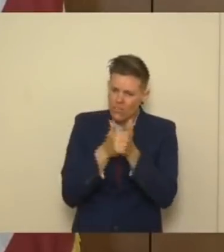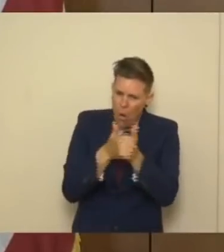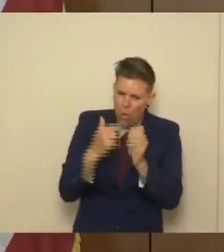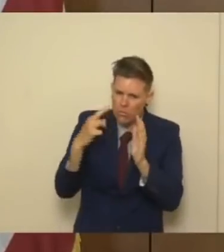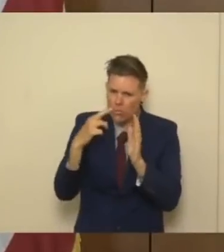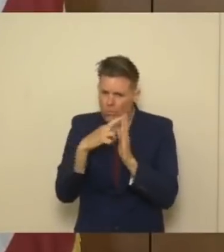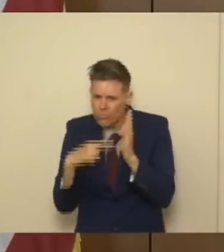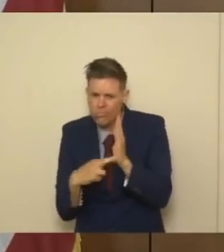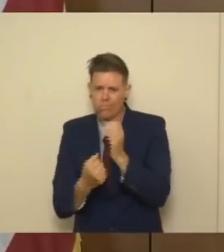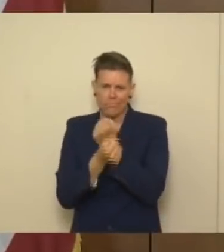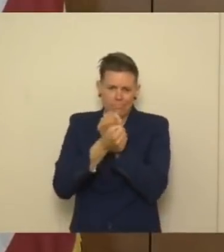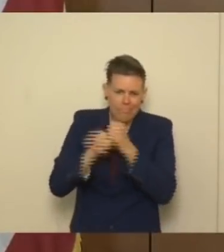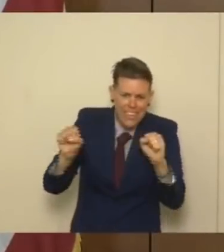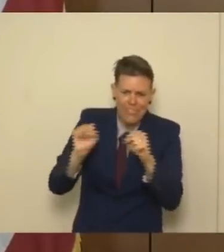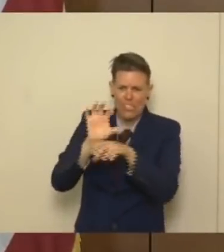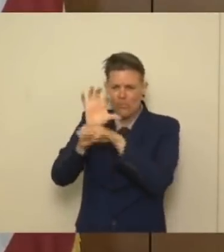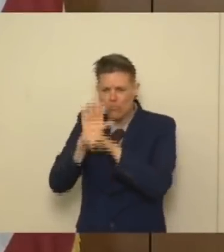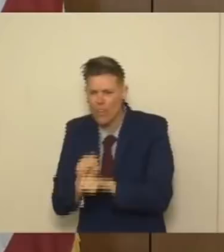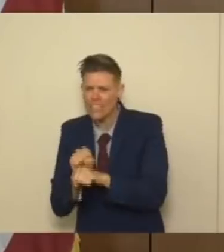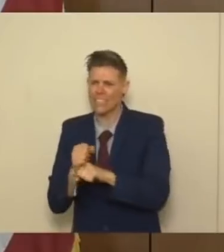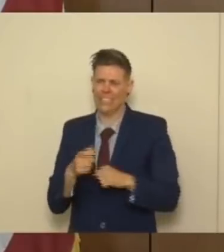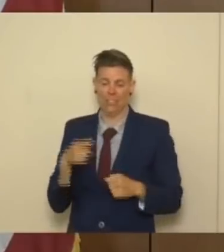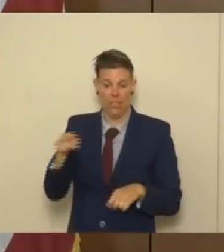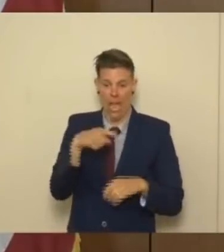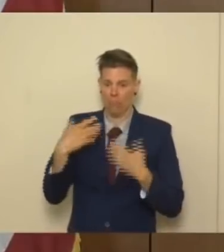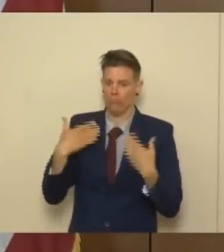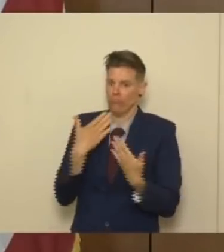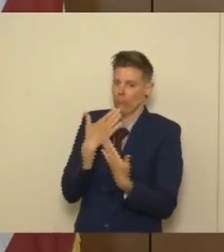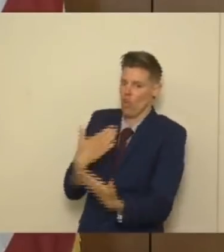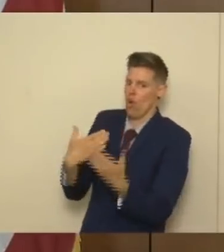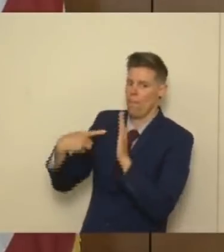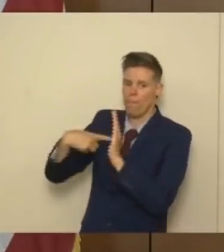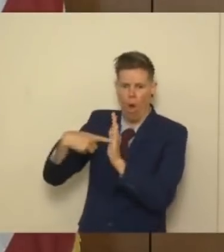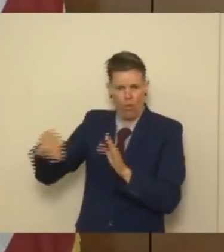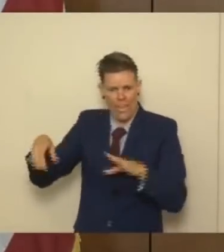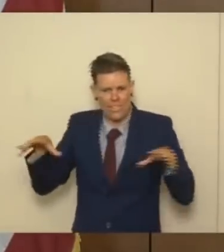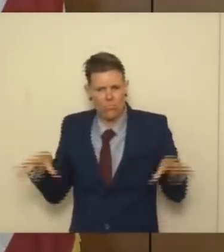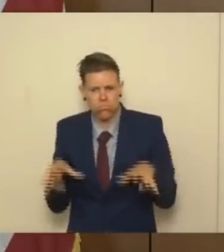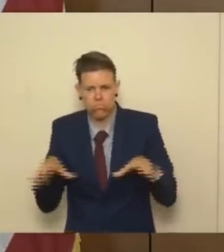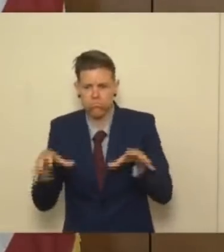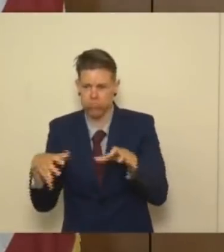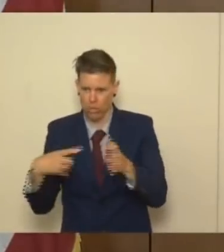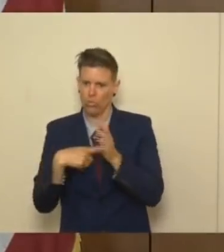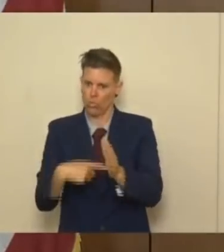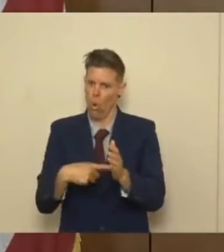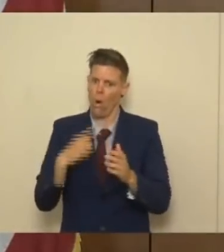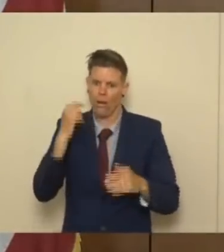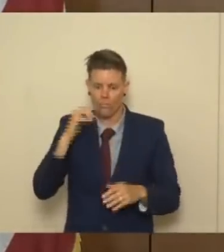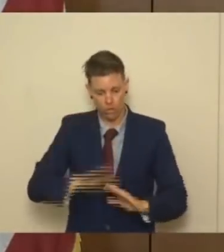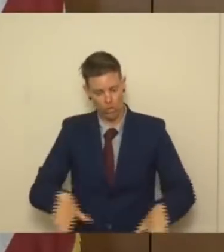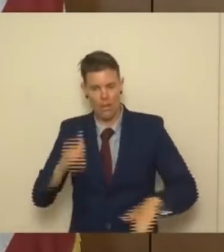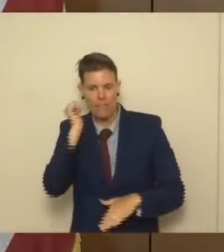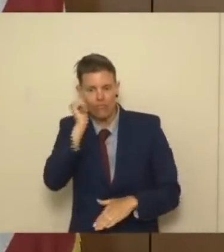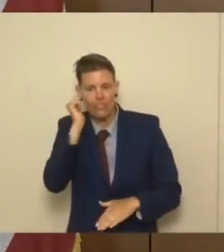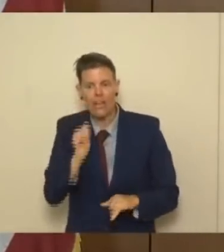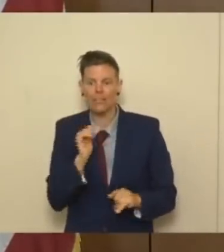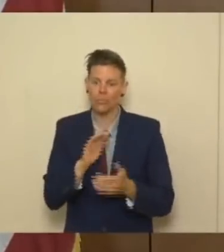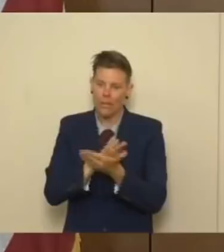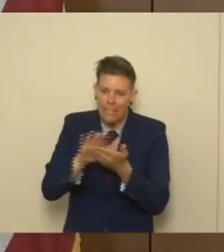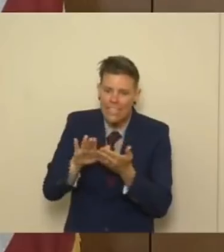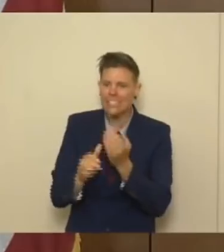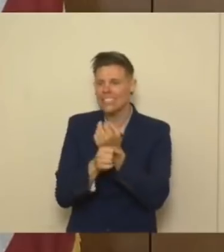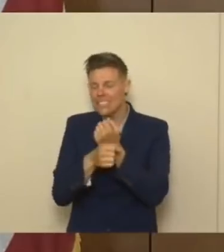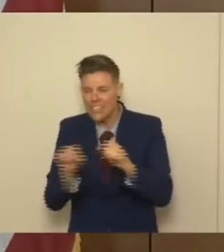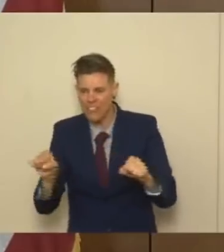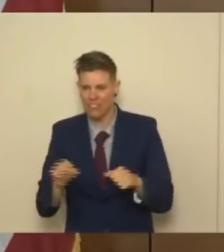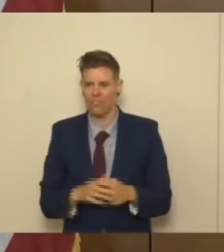they're supporting every single day. So our goal is to not to have to be in a hybrid model. And our goal is not